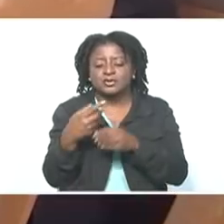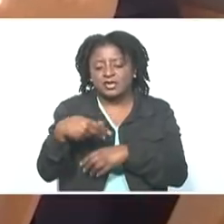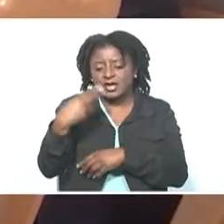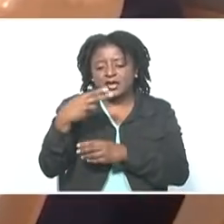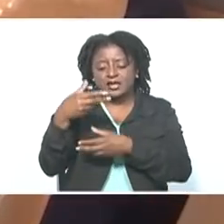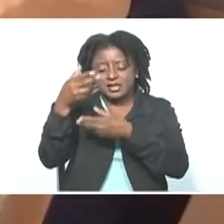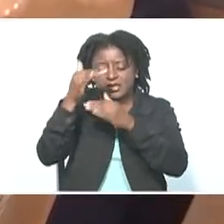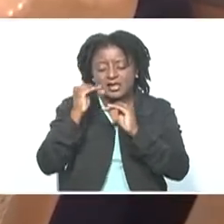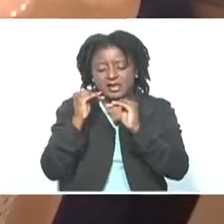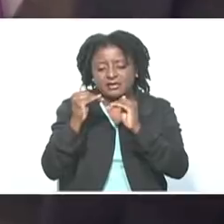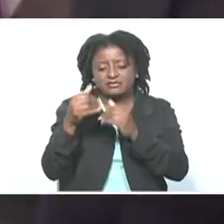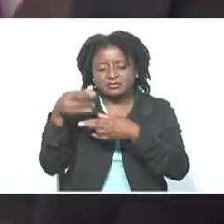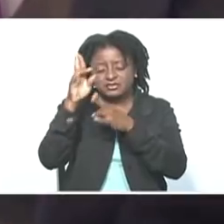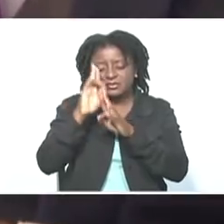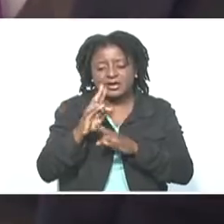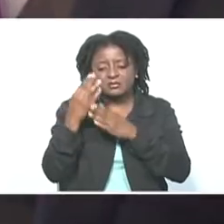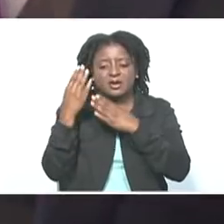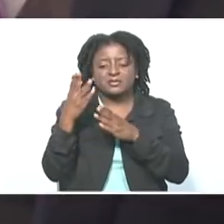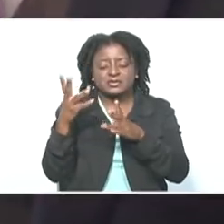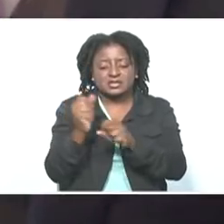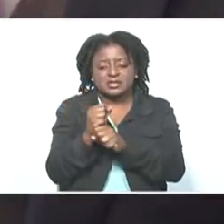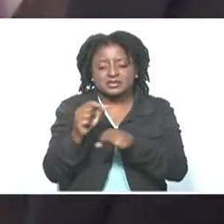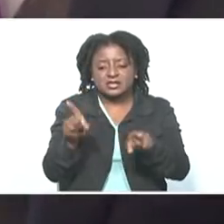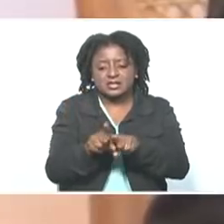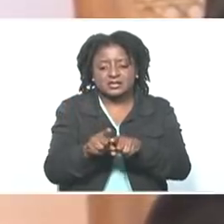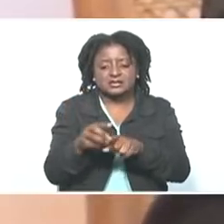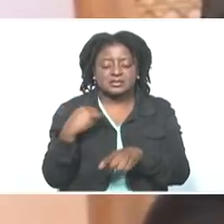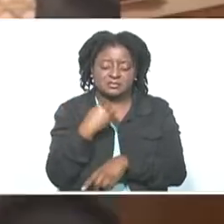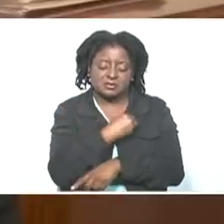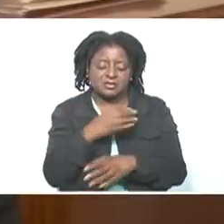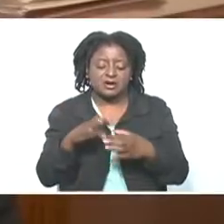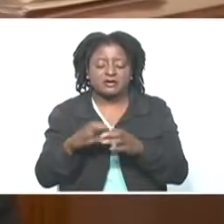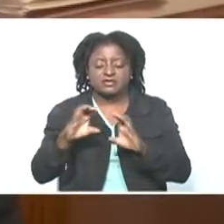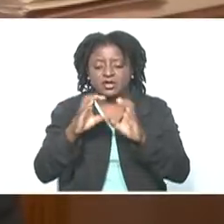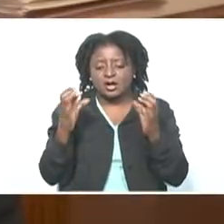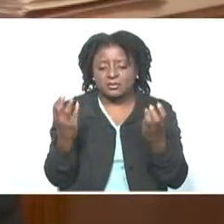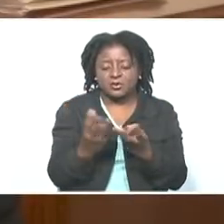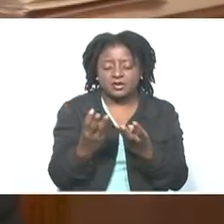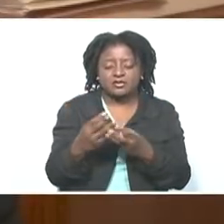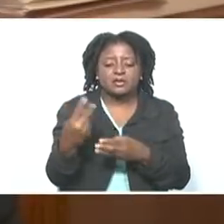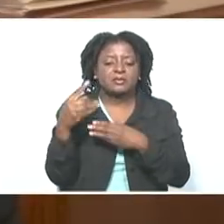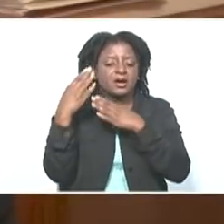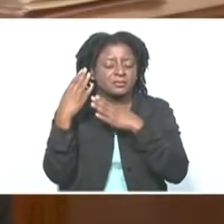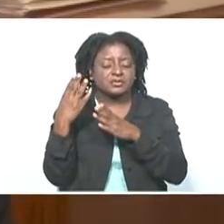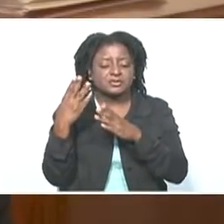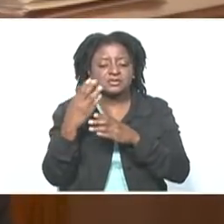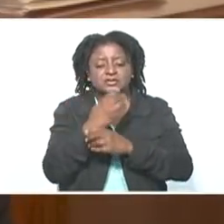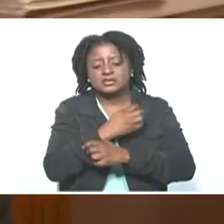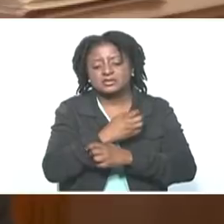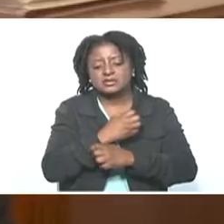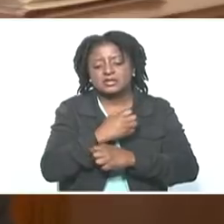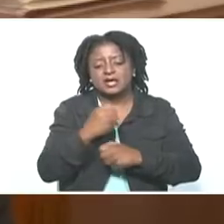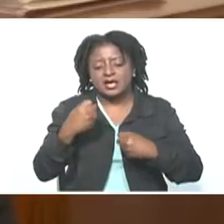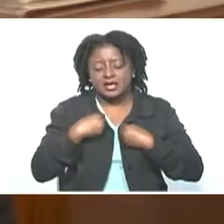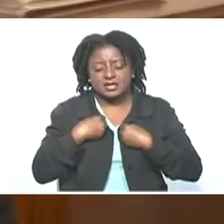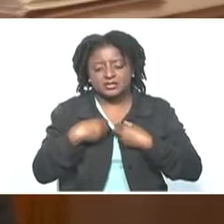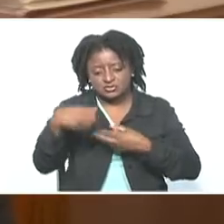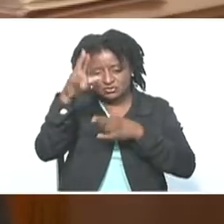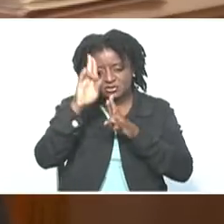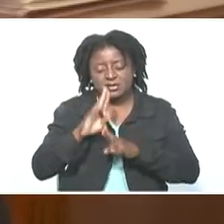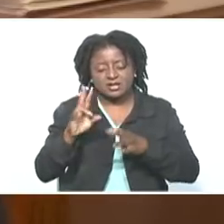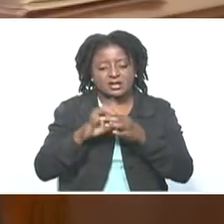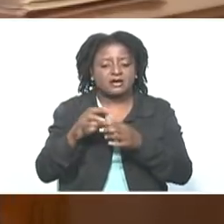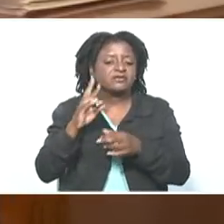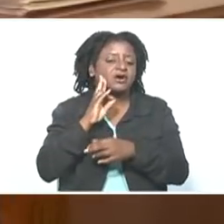Bahamas receives as a member of the Commonwealth. Bahamas enjoys the respect of Her Majesty's government